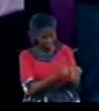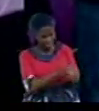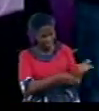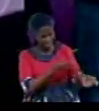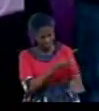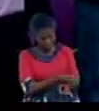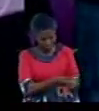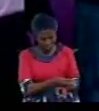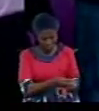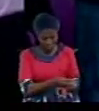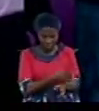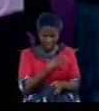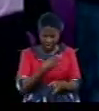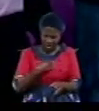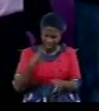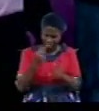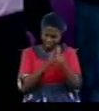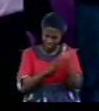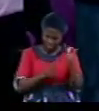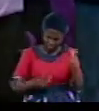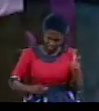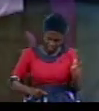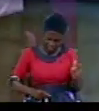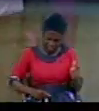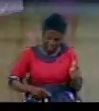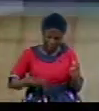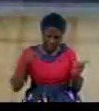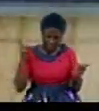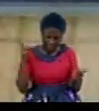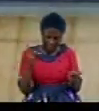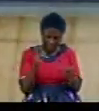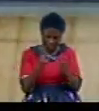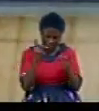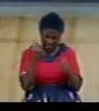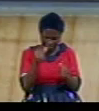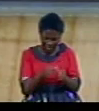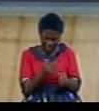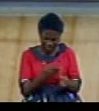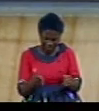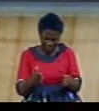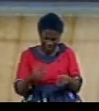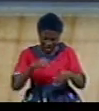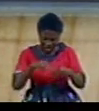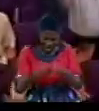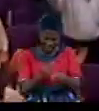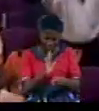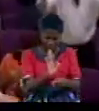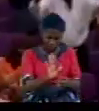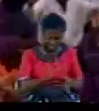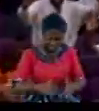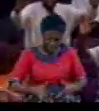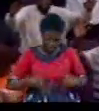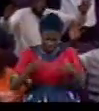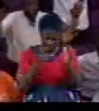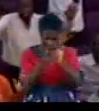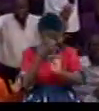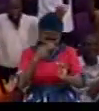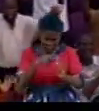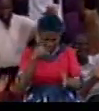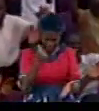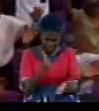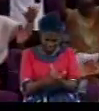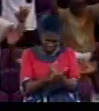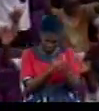world and the Lord perfect everything concerning your life In Jesus Name